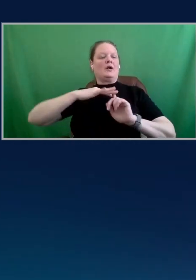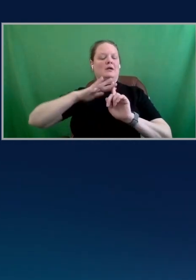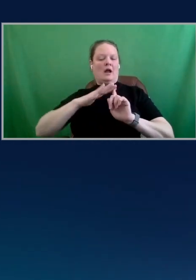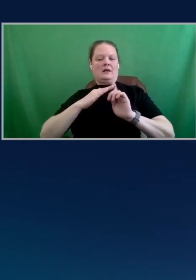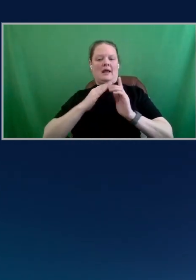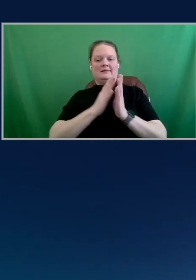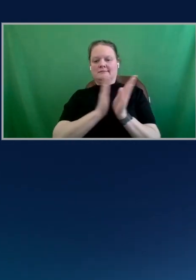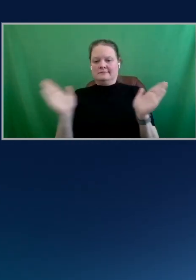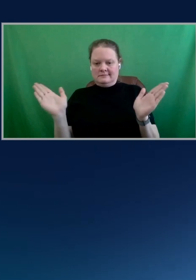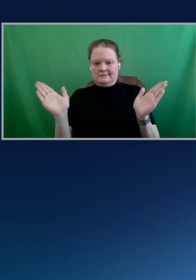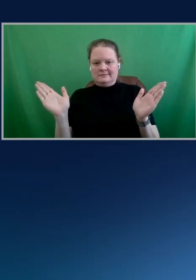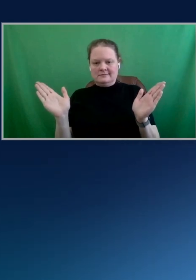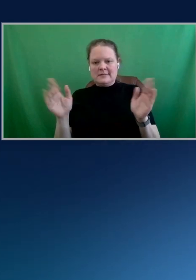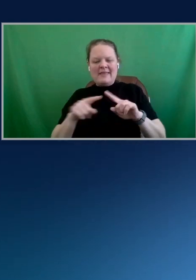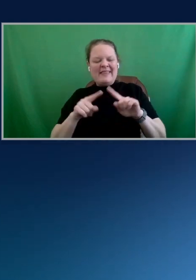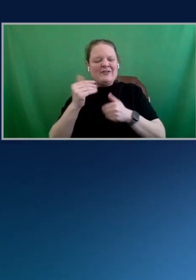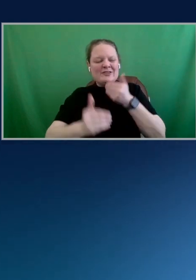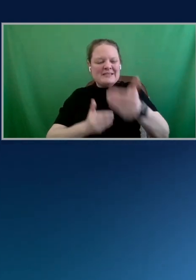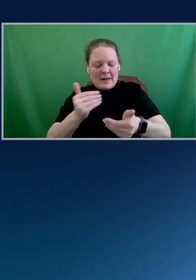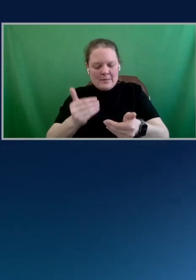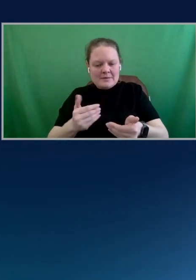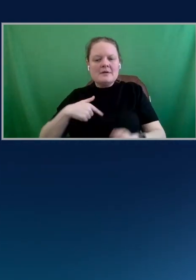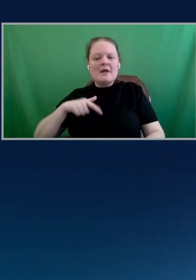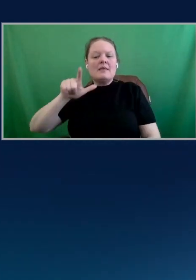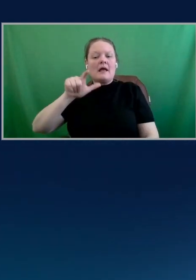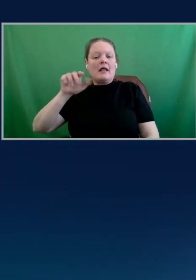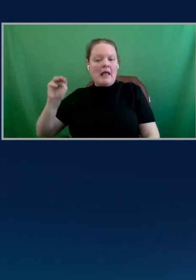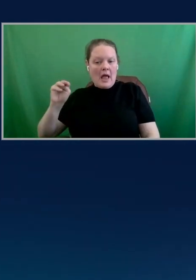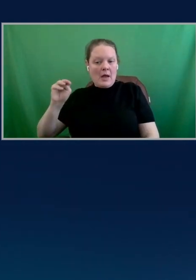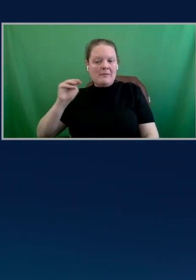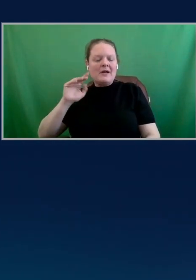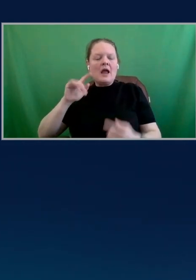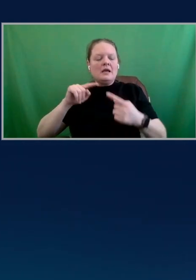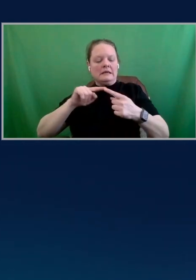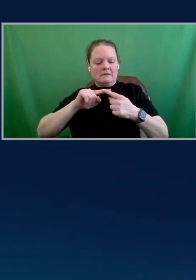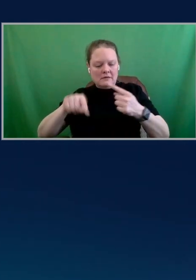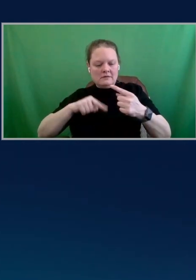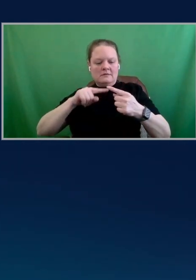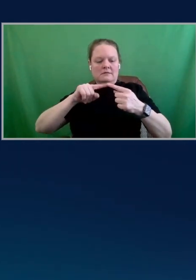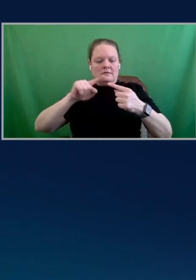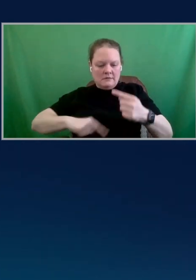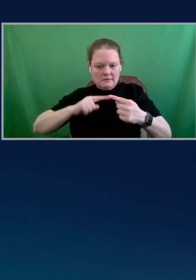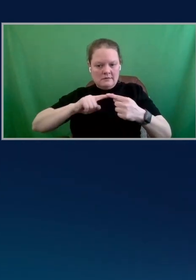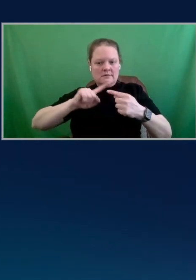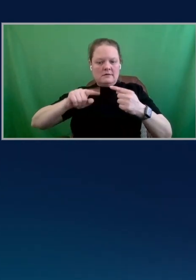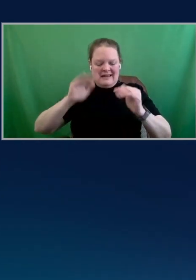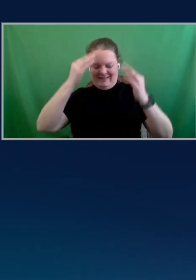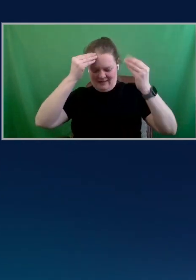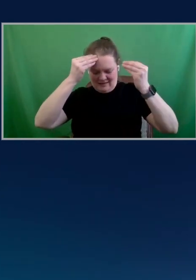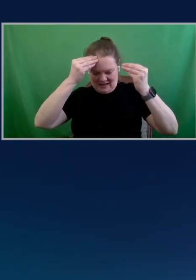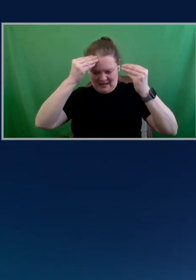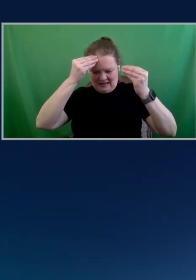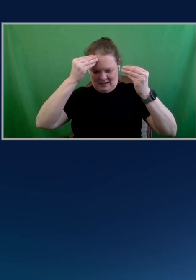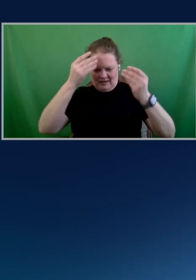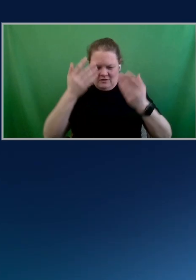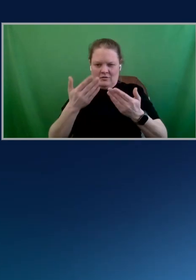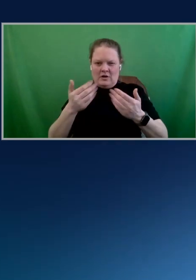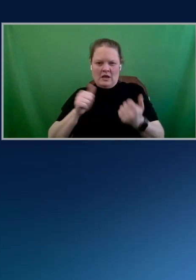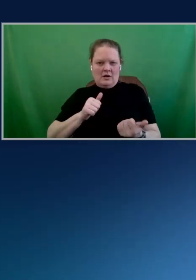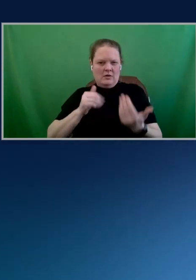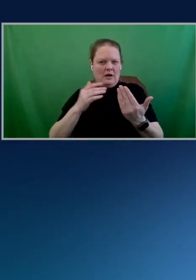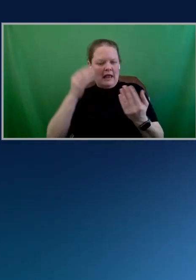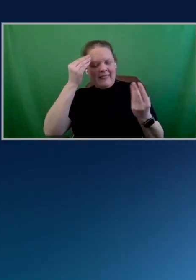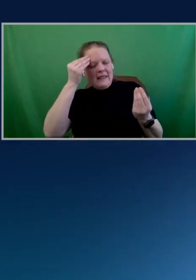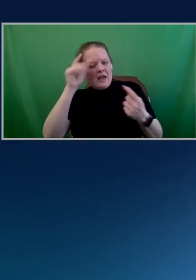So the LLM then can kind of cycle through the way that it is thinking about things and kind of think about like looping